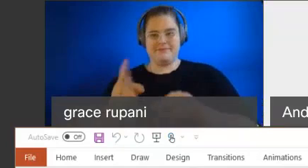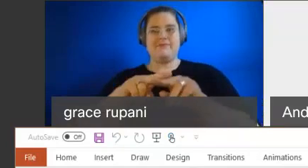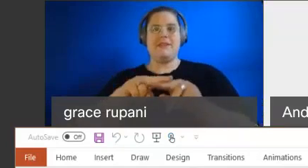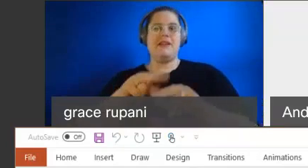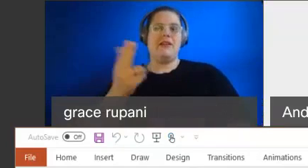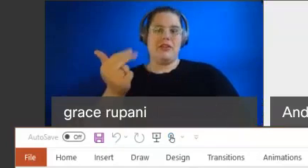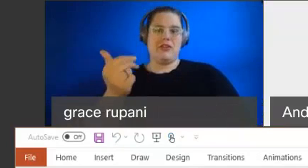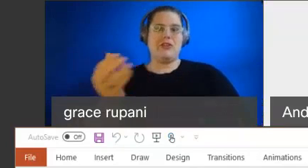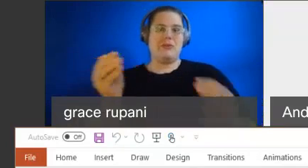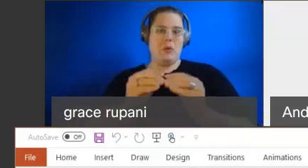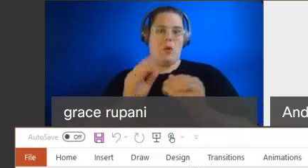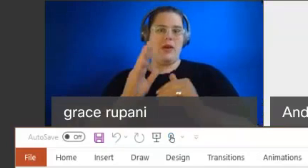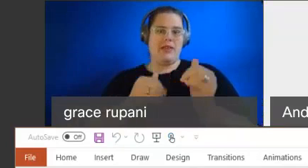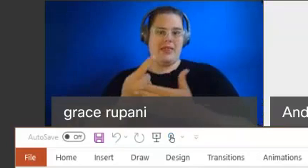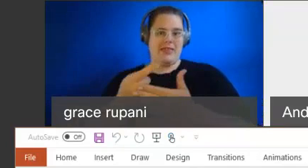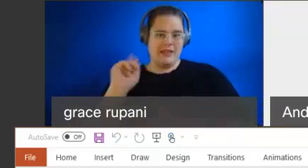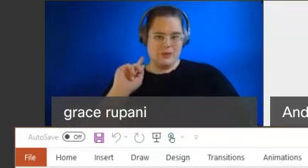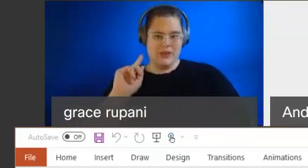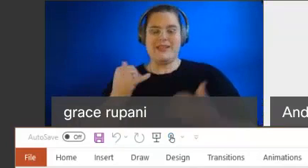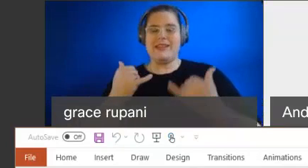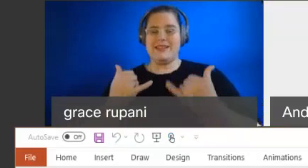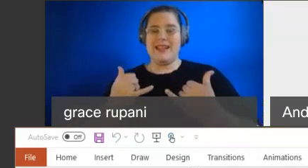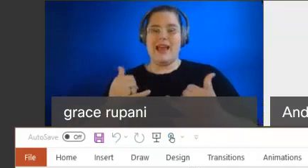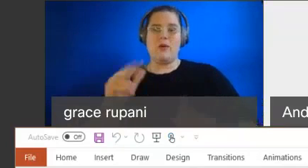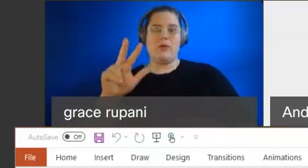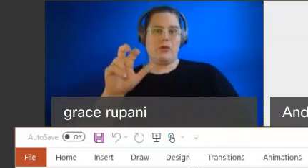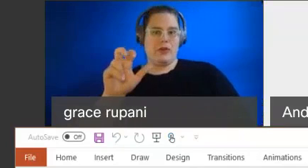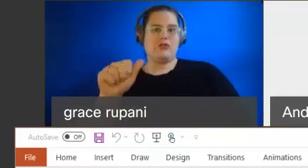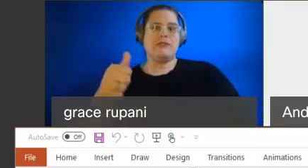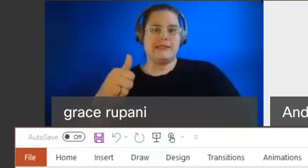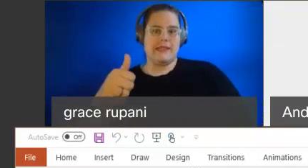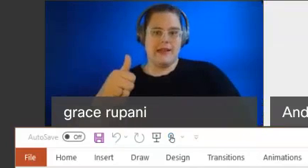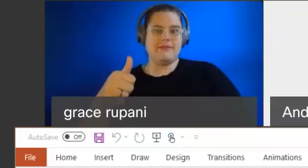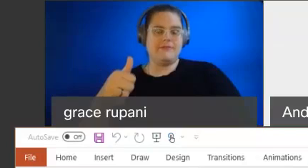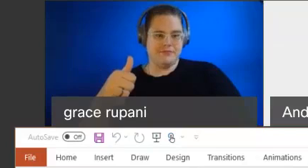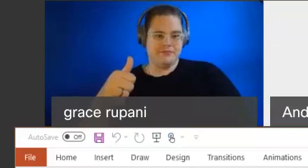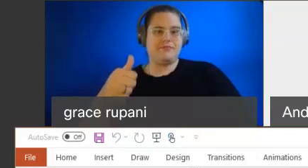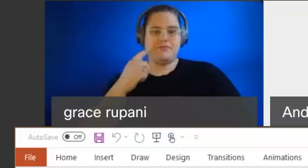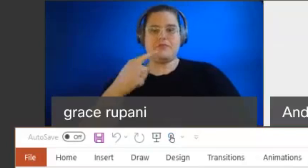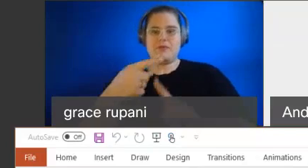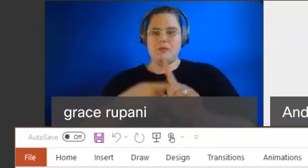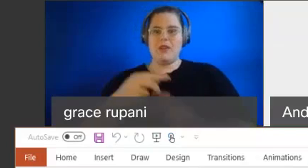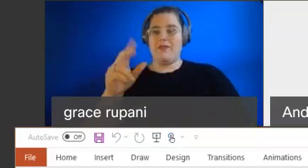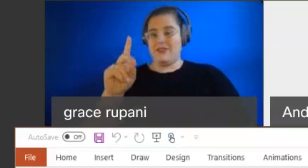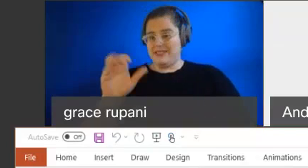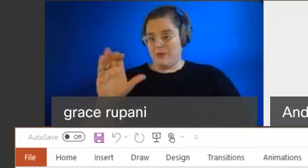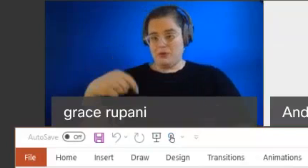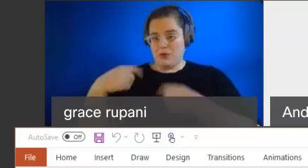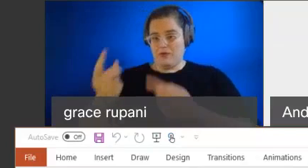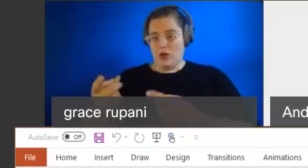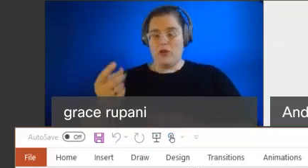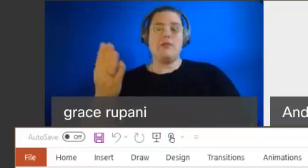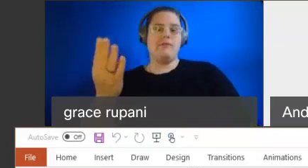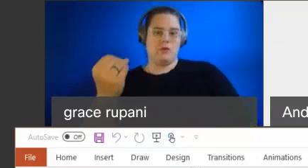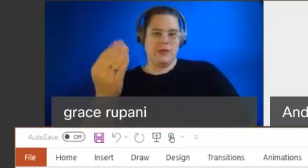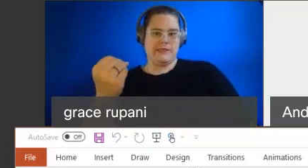week ago. It is now at 310. In the month of December, we've had 14. As you can